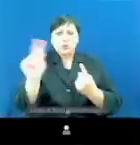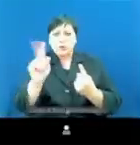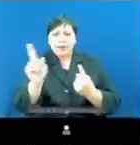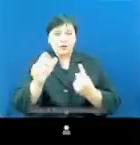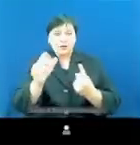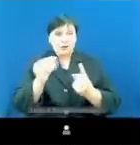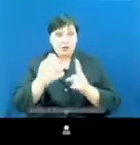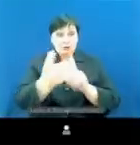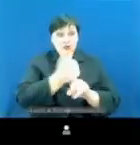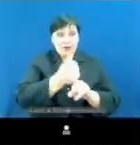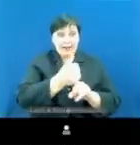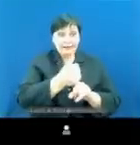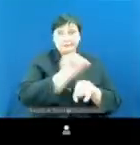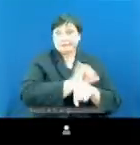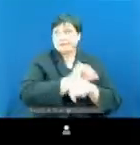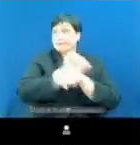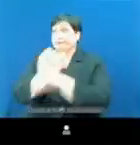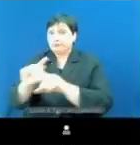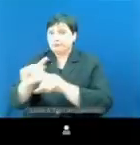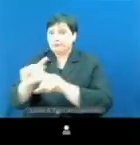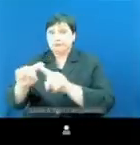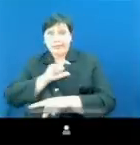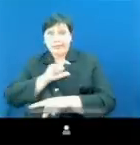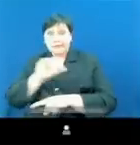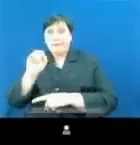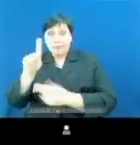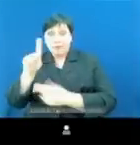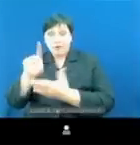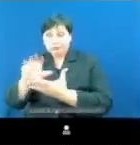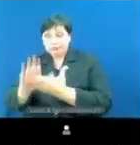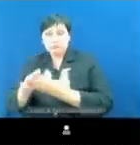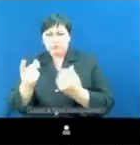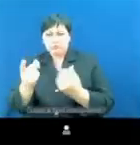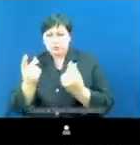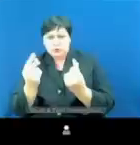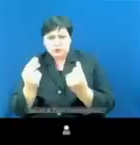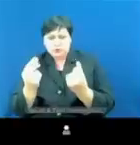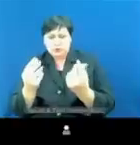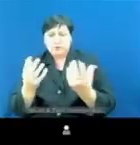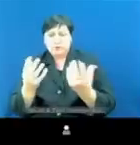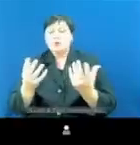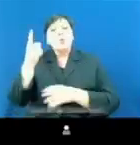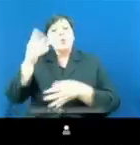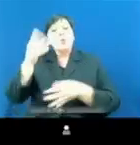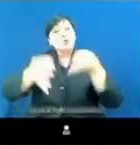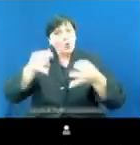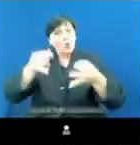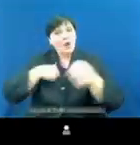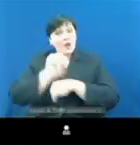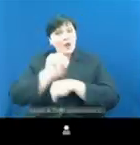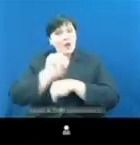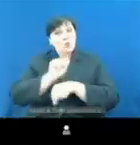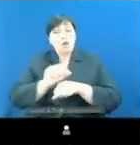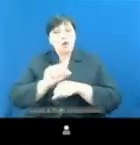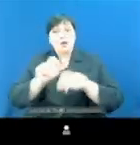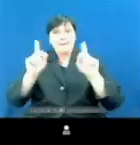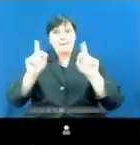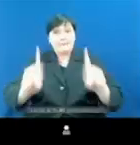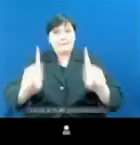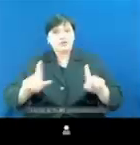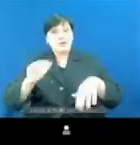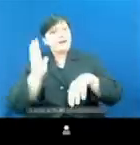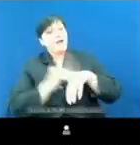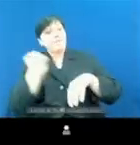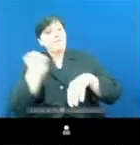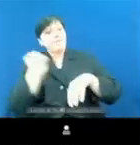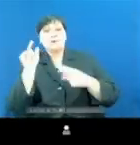booked. In one of the courts that I work in, a person can be summoned to court by a paper, a